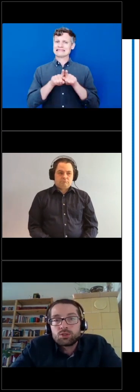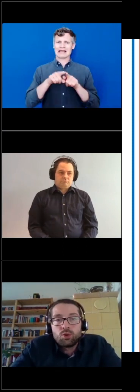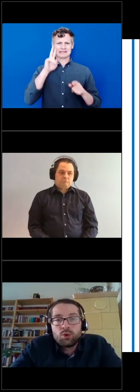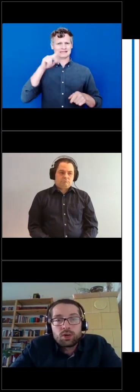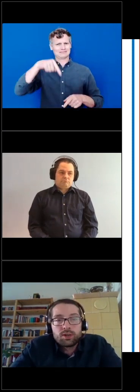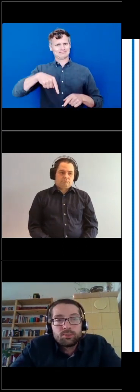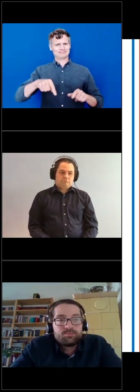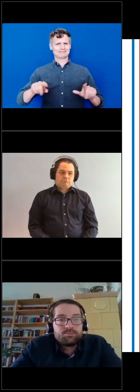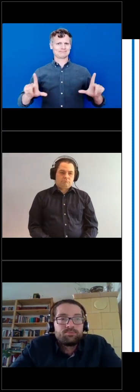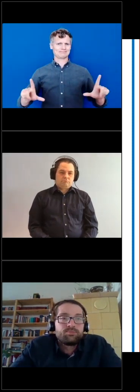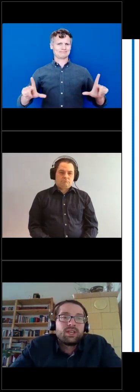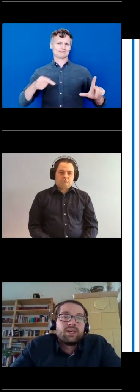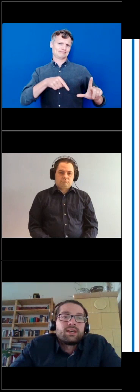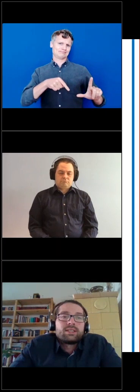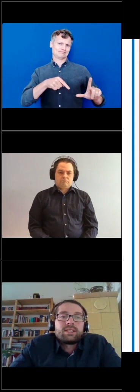leavenonebehind@deutschland.hi.org.